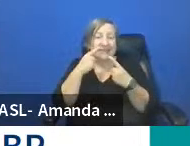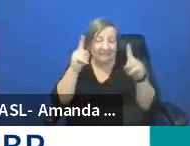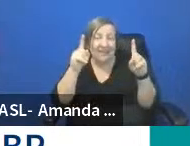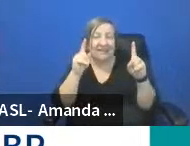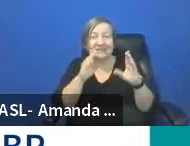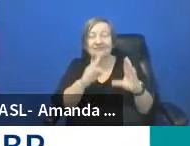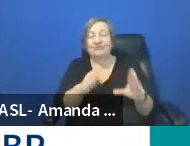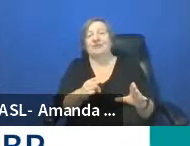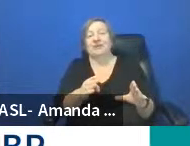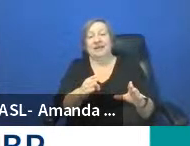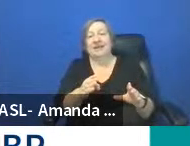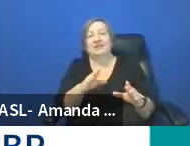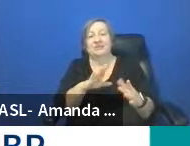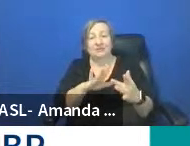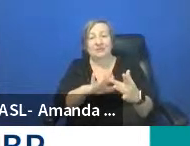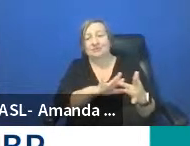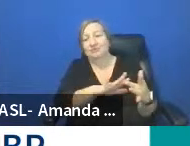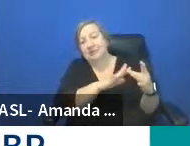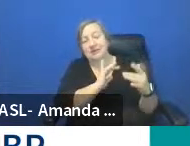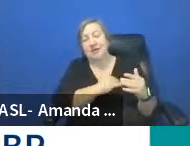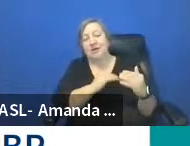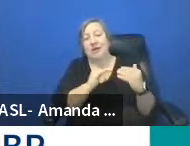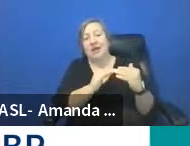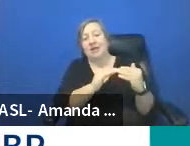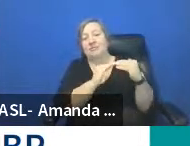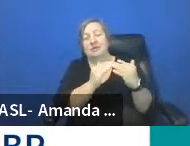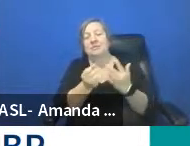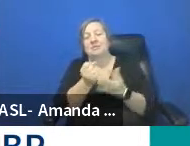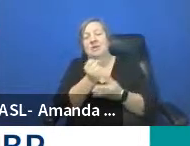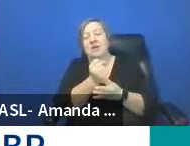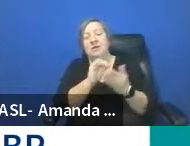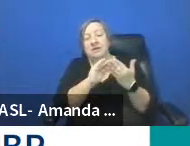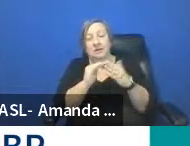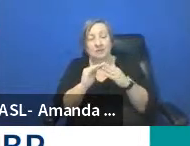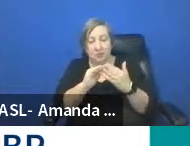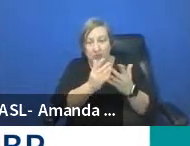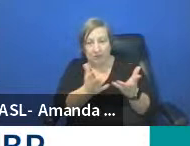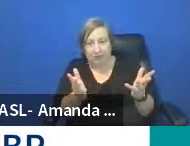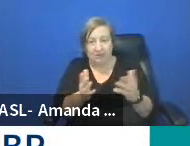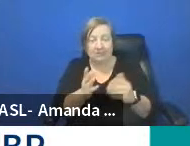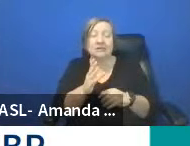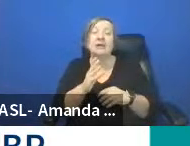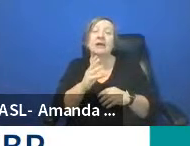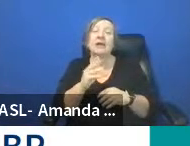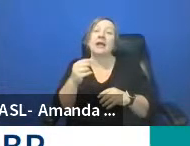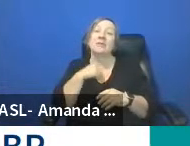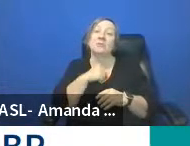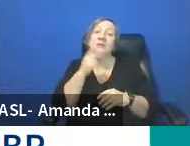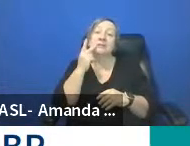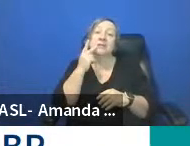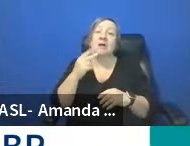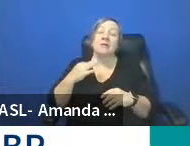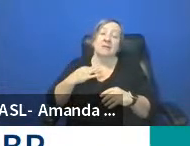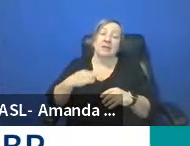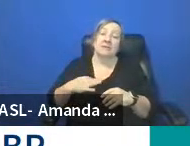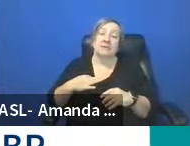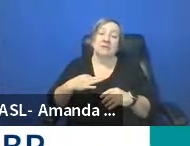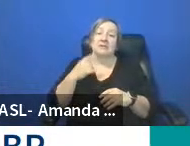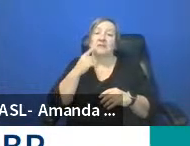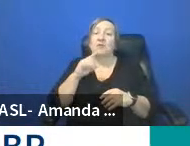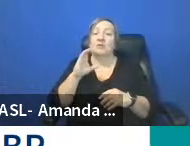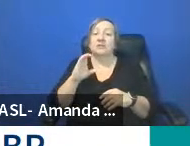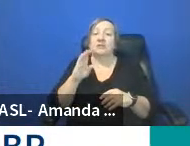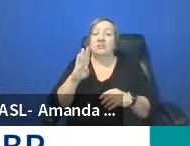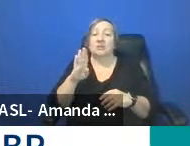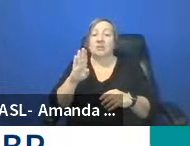way of reaching out to our equity priority communities. But we also saw benefits for the